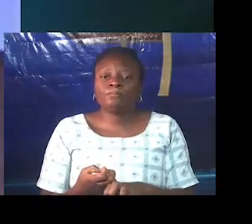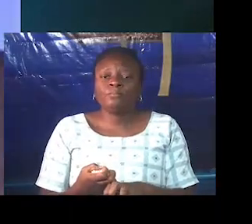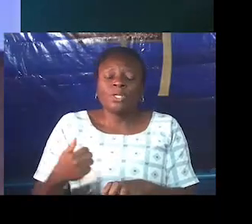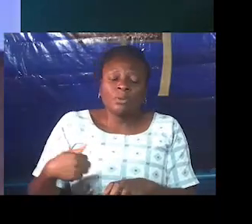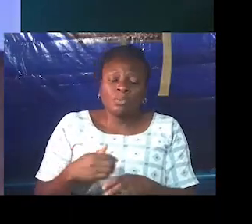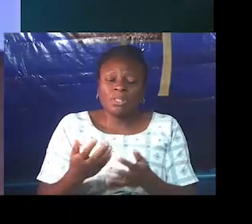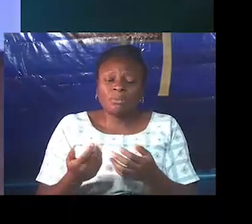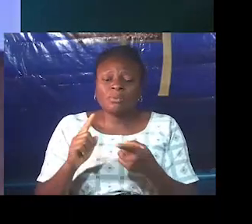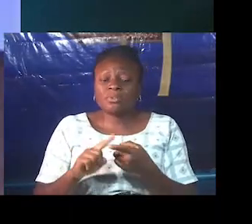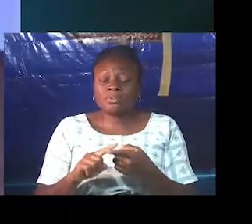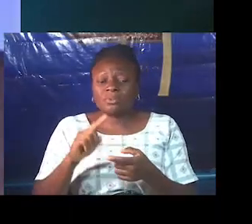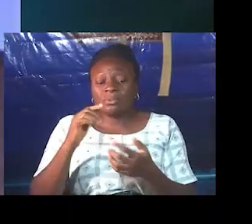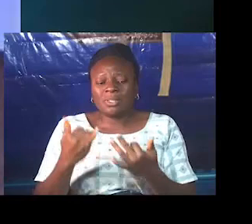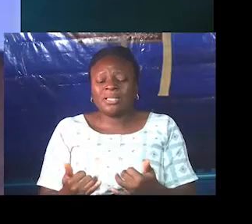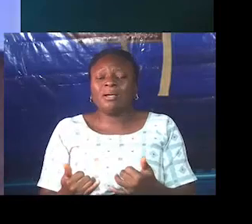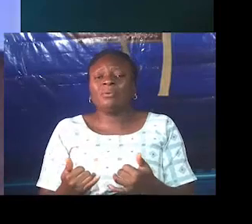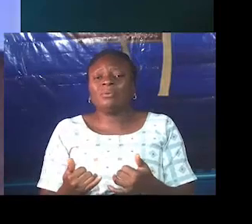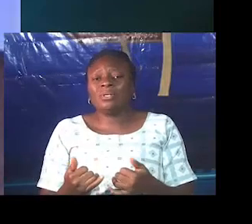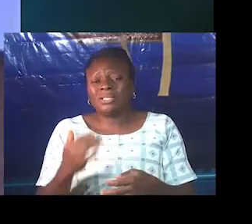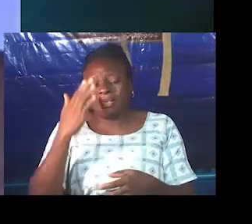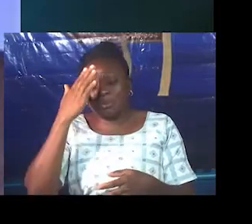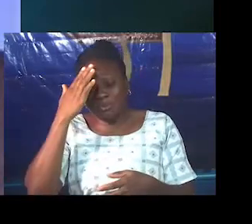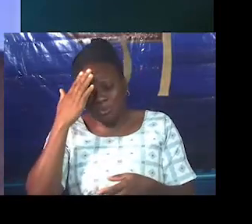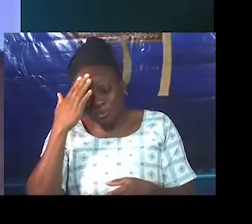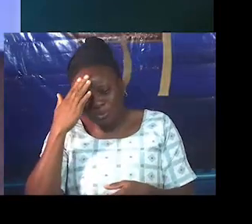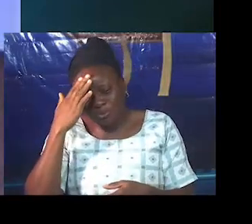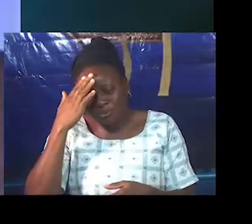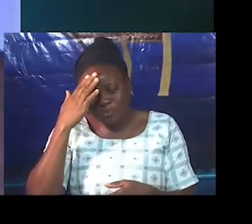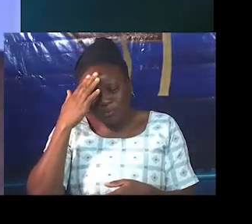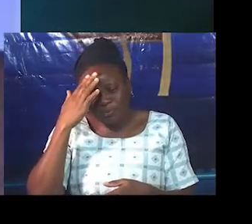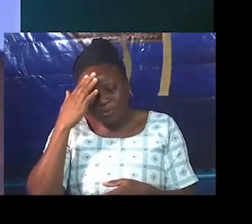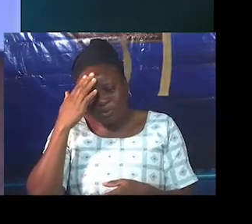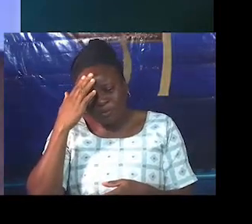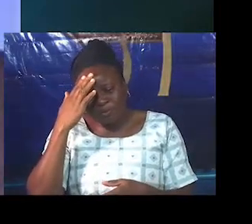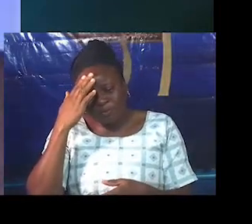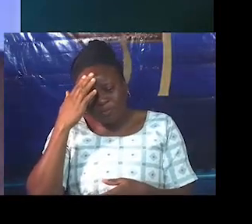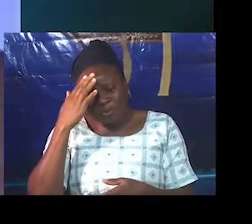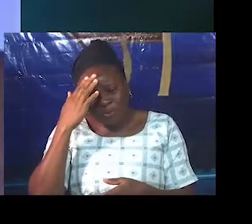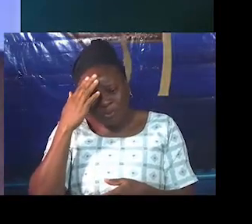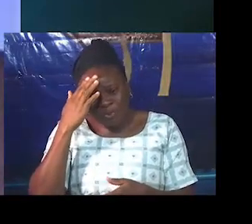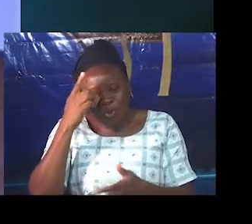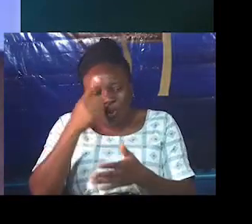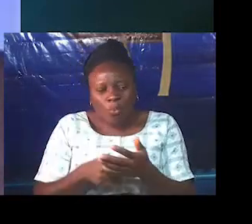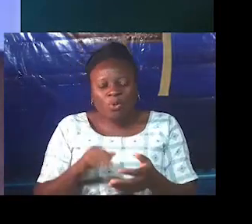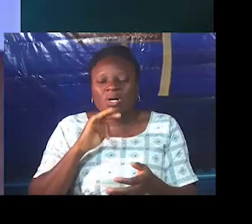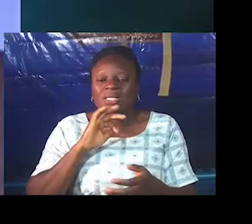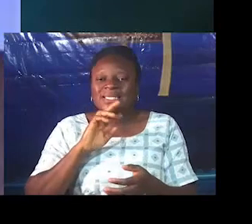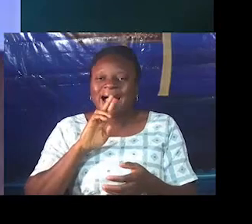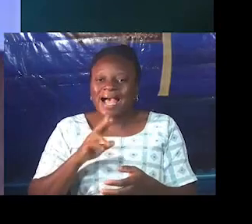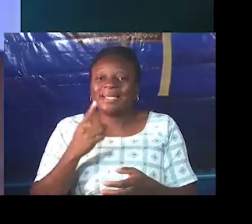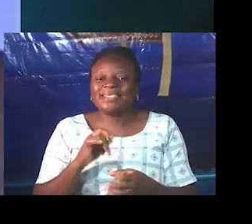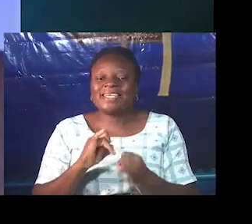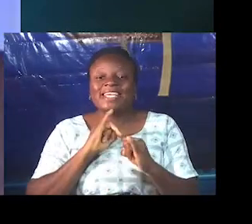on and take some definite instructions about how to know the will of